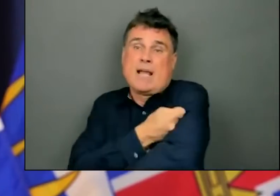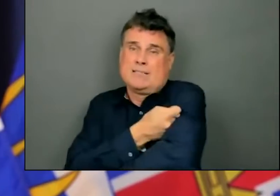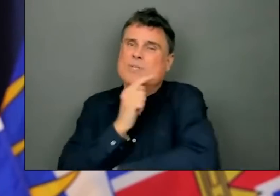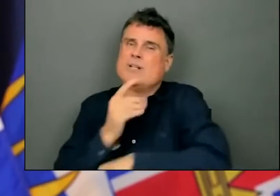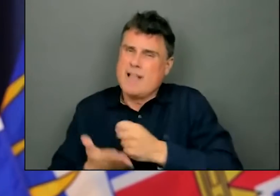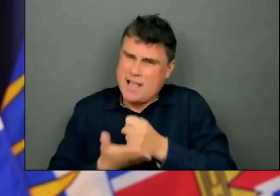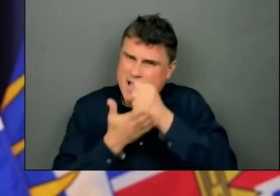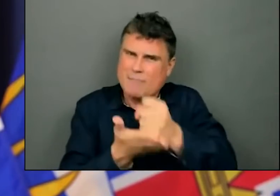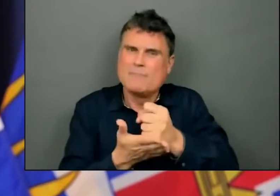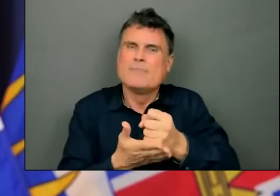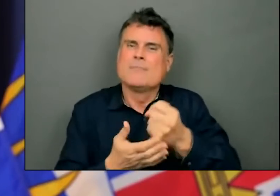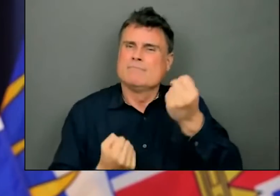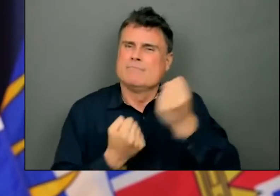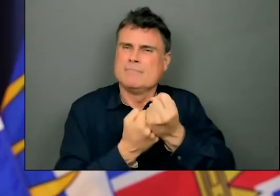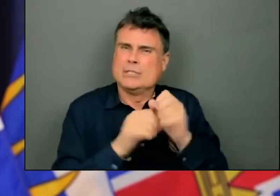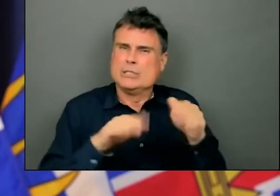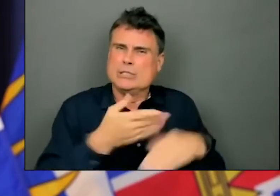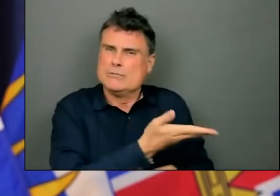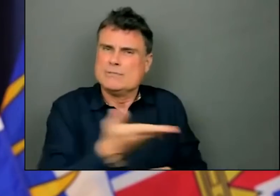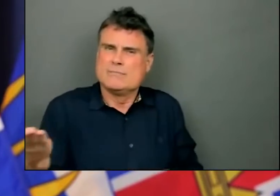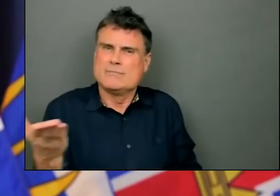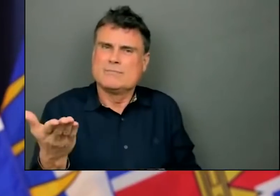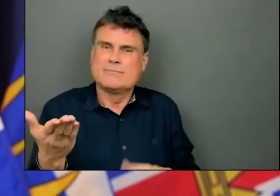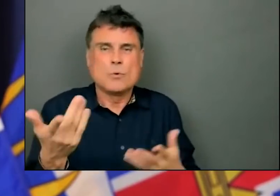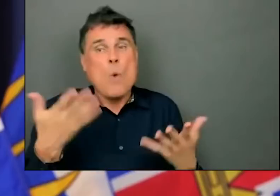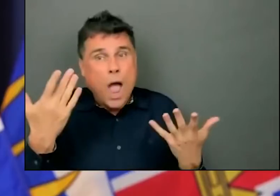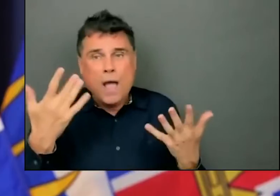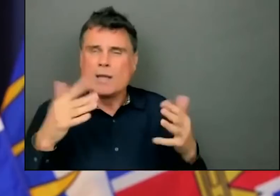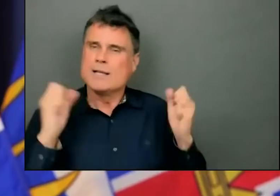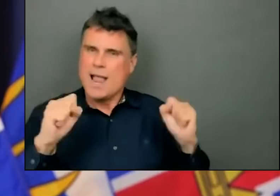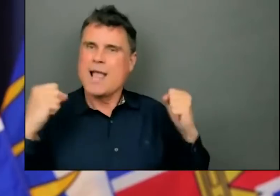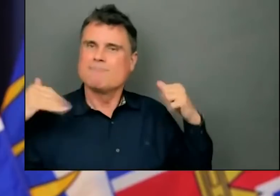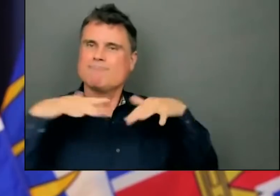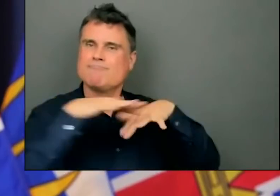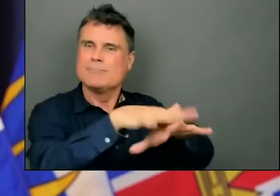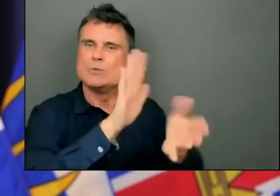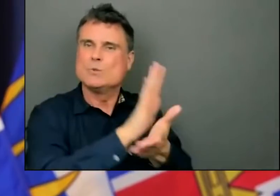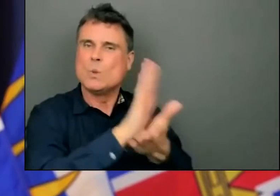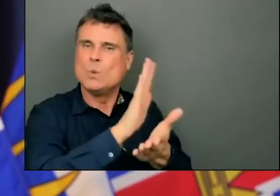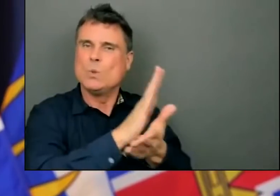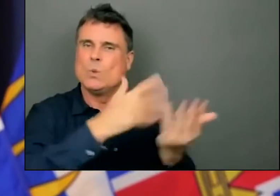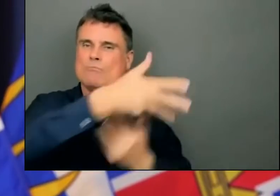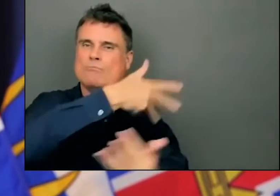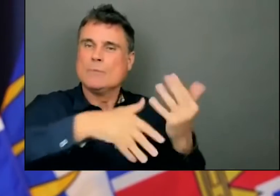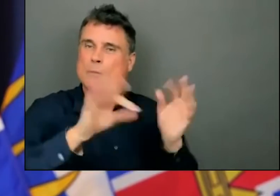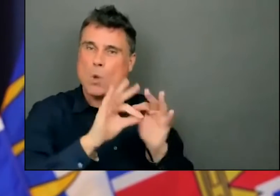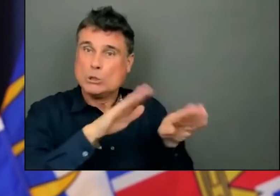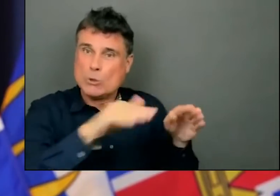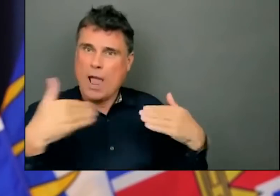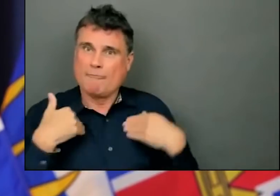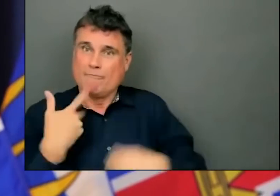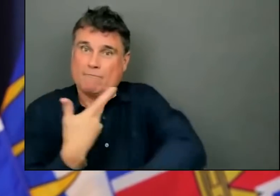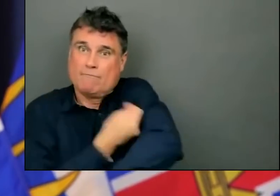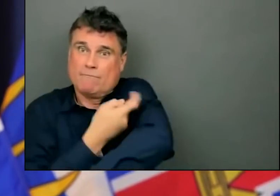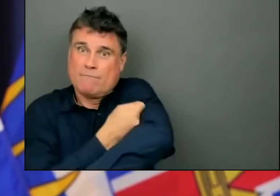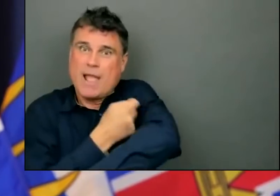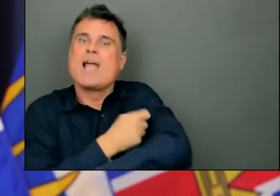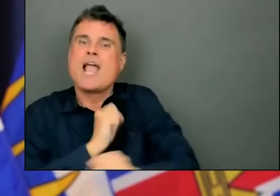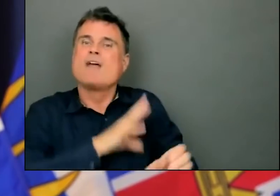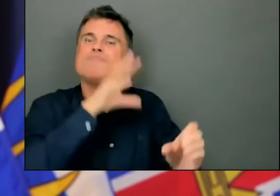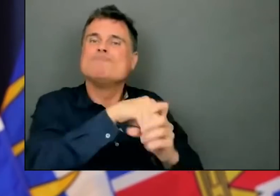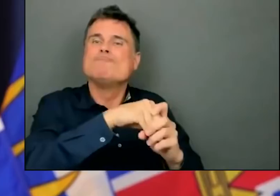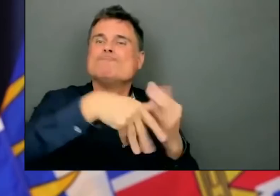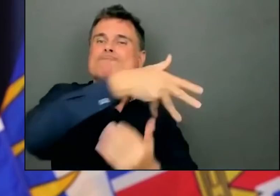particularly in schools, to make it easier for them to participate fully in activities and not worry that they're bringing it